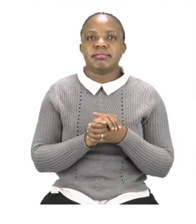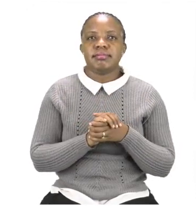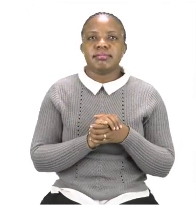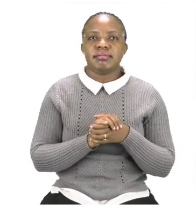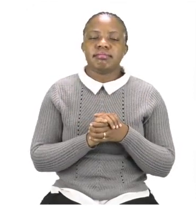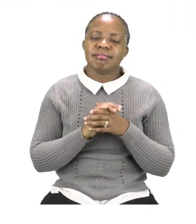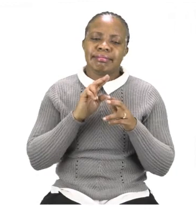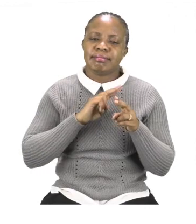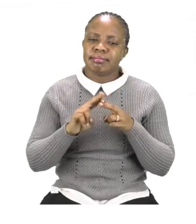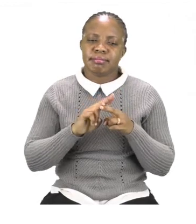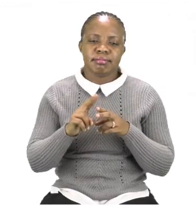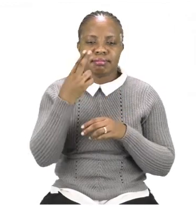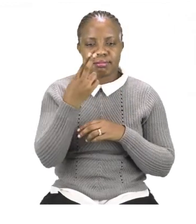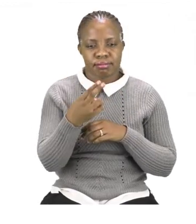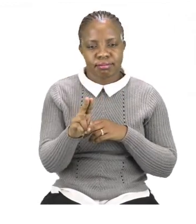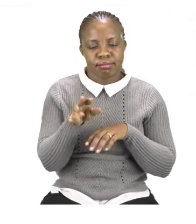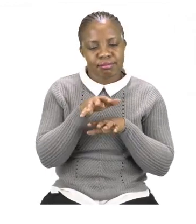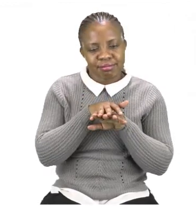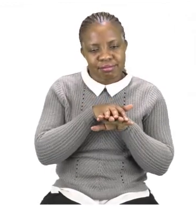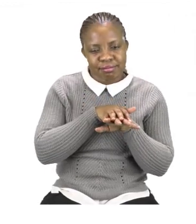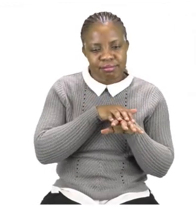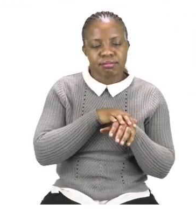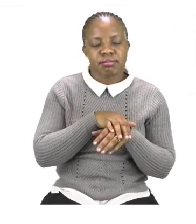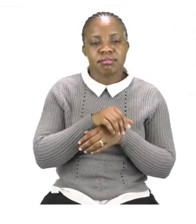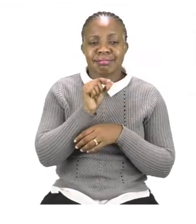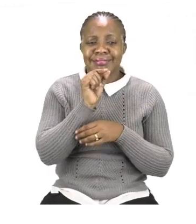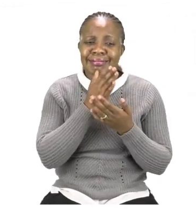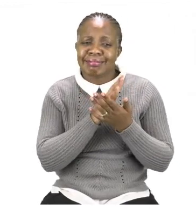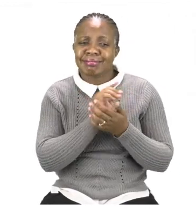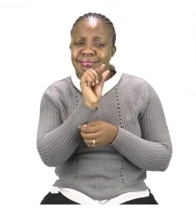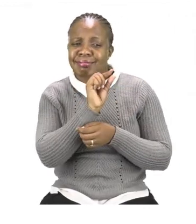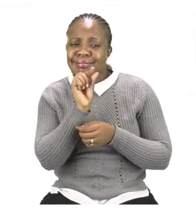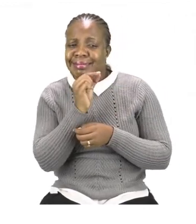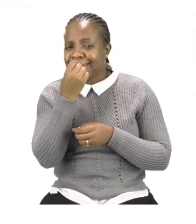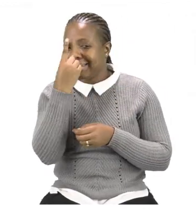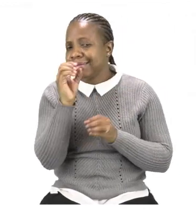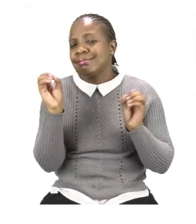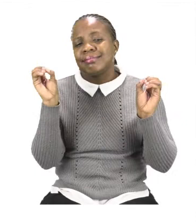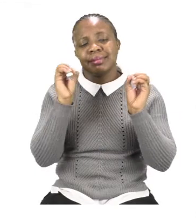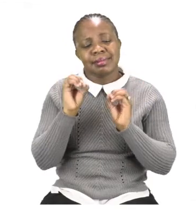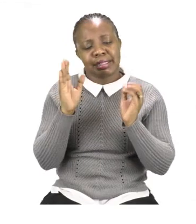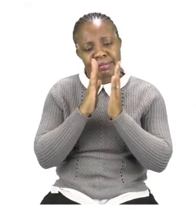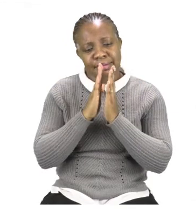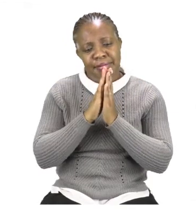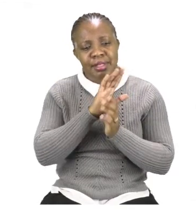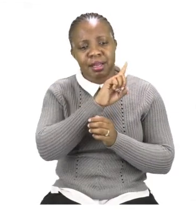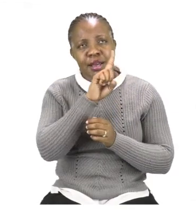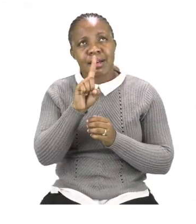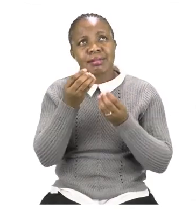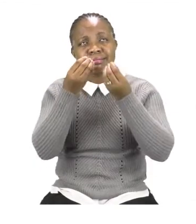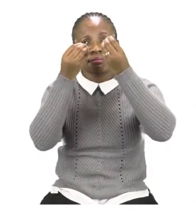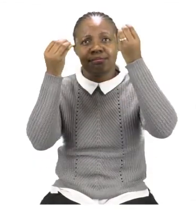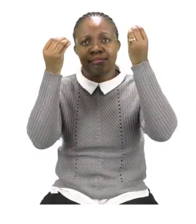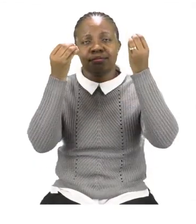your time, and if there are words that you do not know there, don't be afraid to ask an adult or someone else